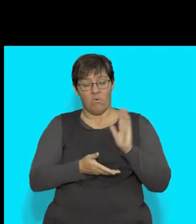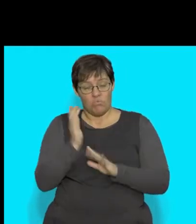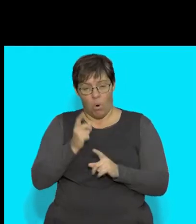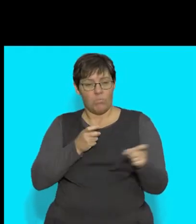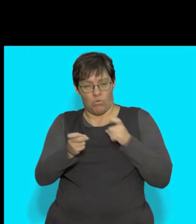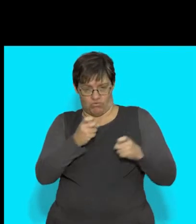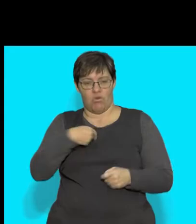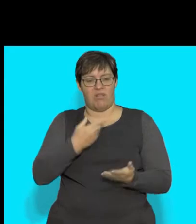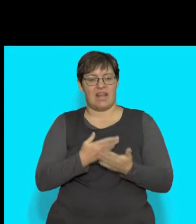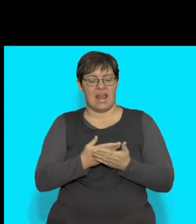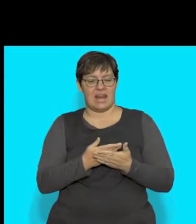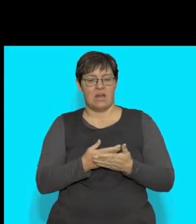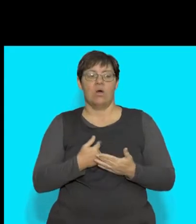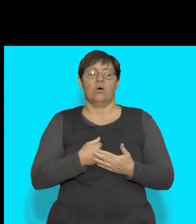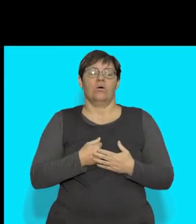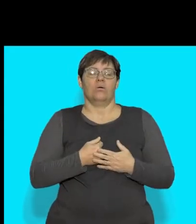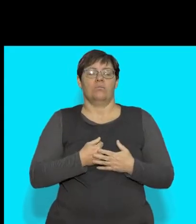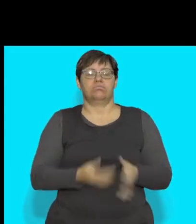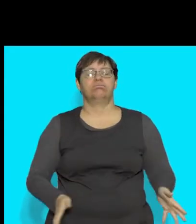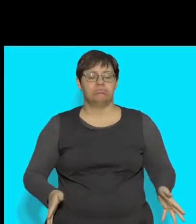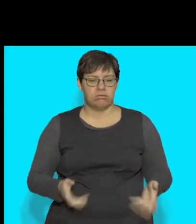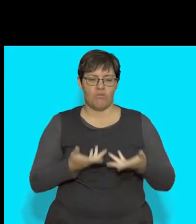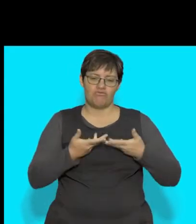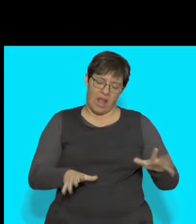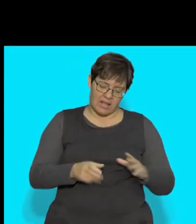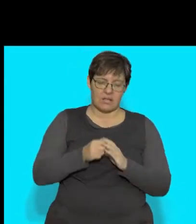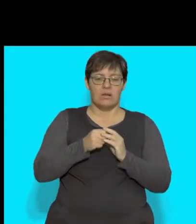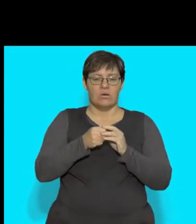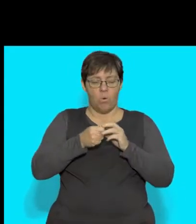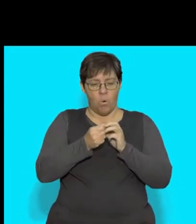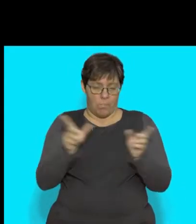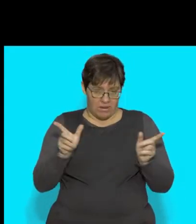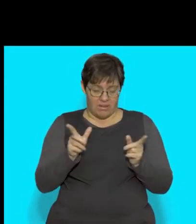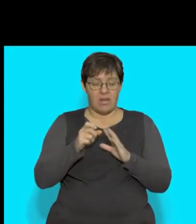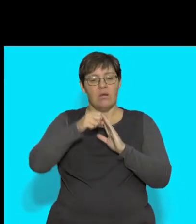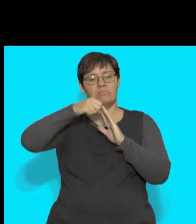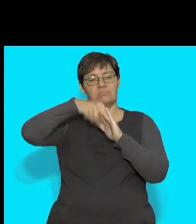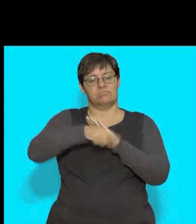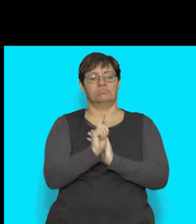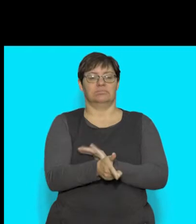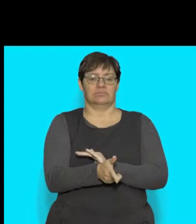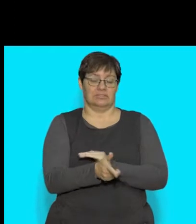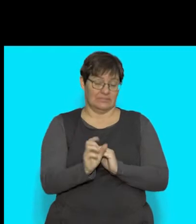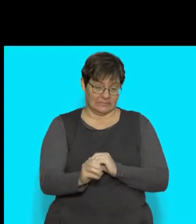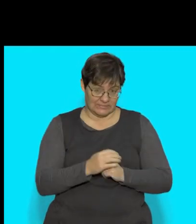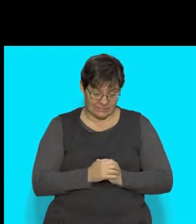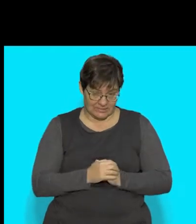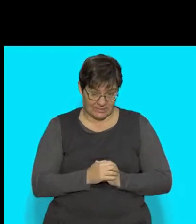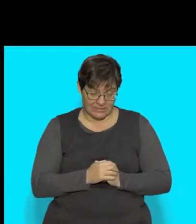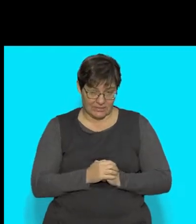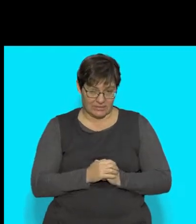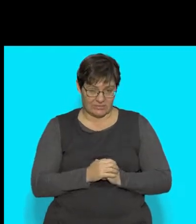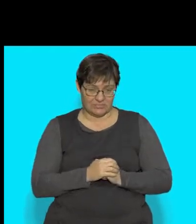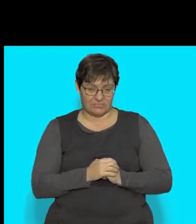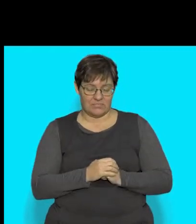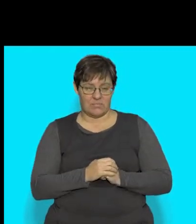says, okay, relax, and the urine will then come out of the bladder and go to a